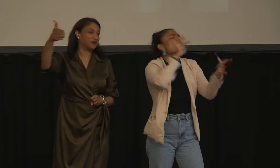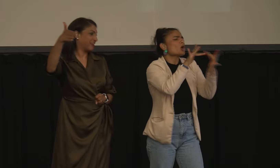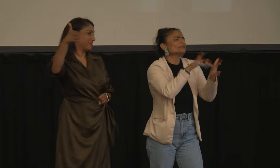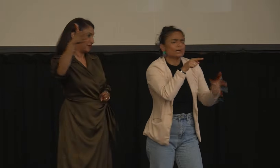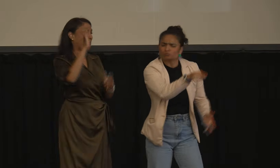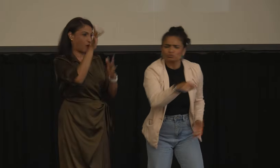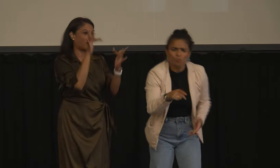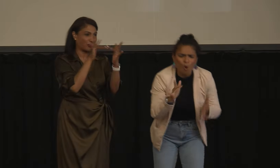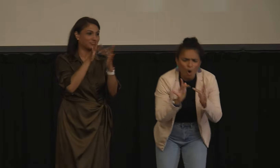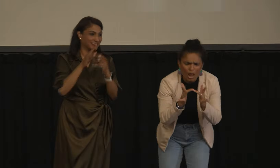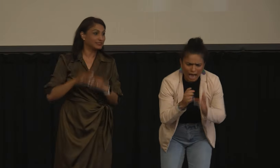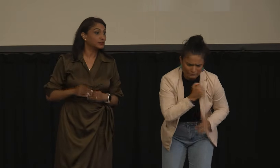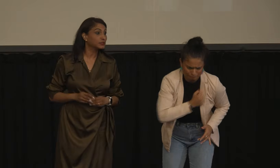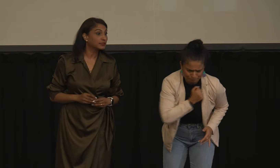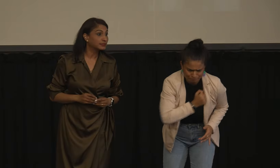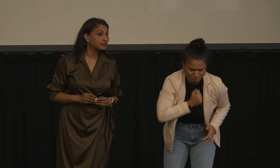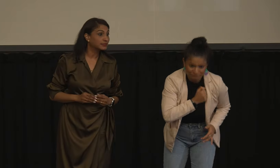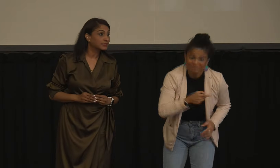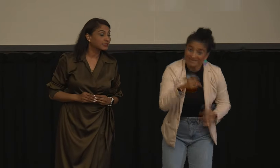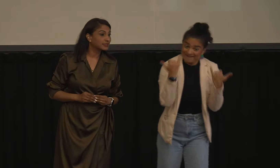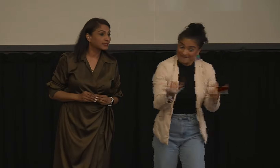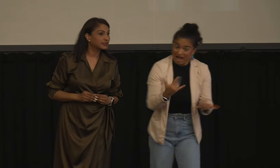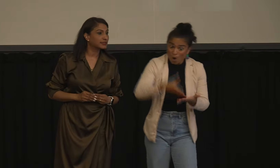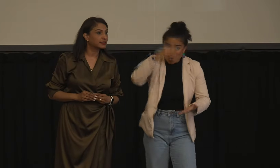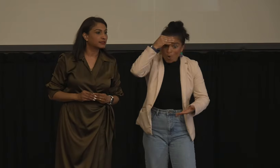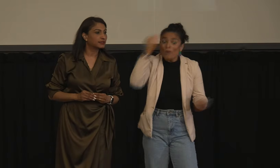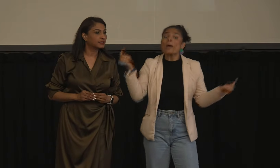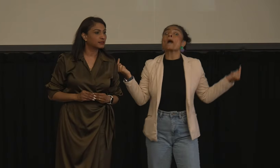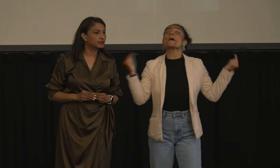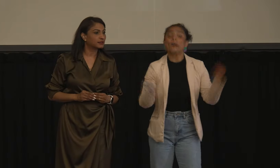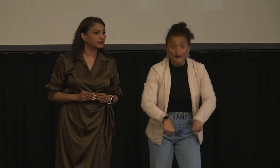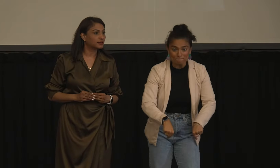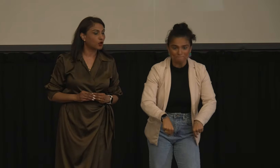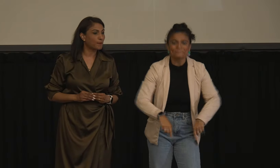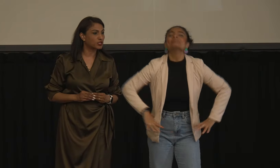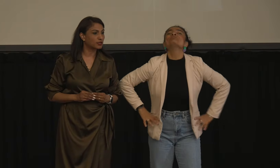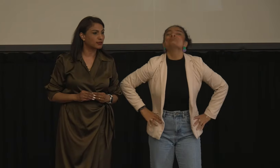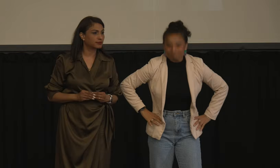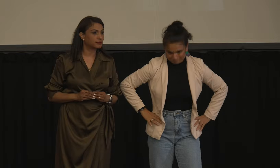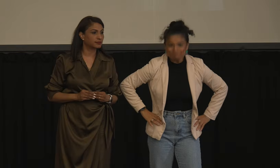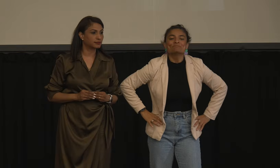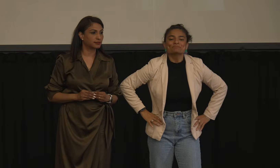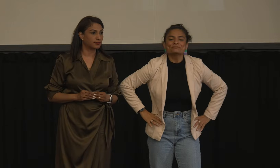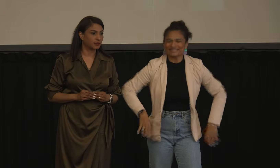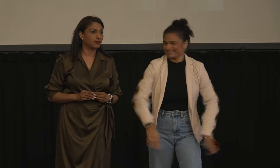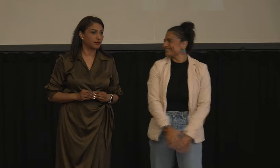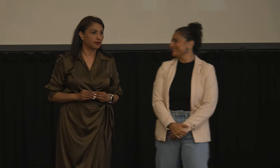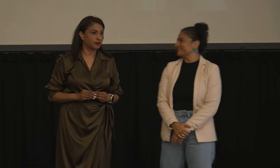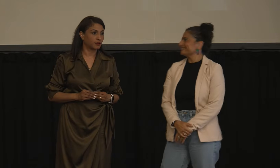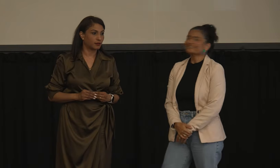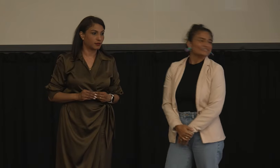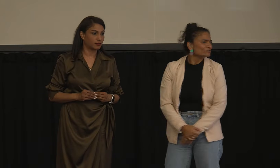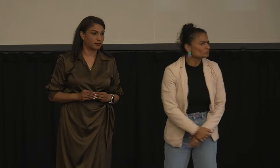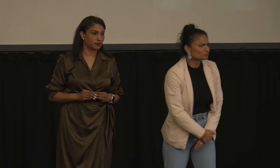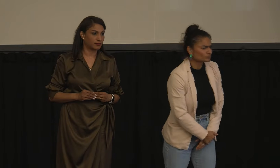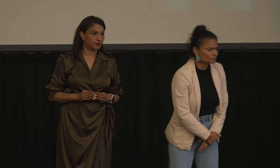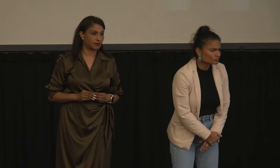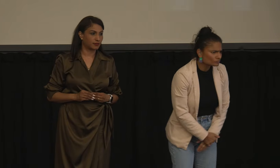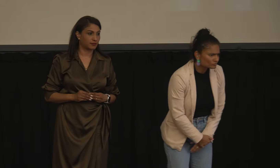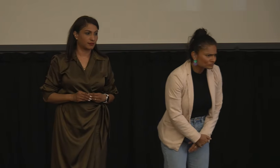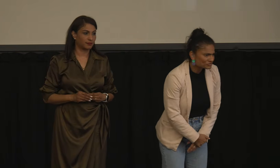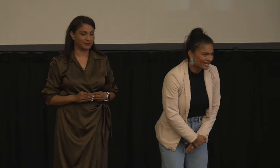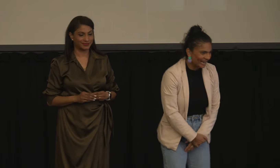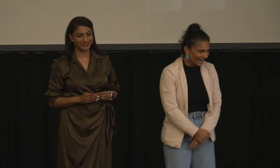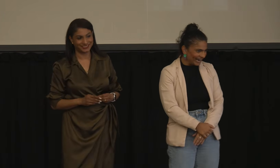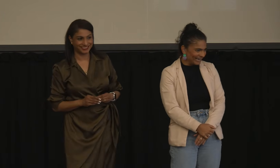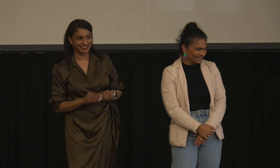it. And I think we can do that. We'll contact you. I do apologize. Nothing for online viewers. Maybe that's an encouragement for you to join us in person